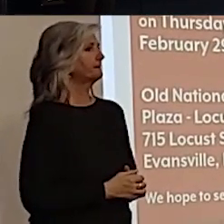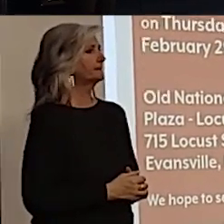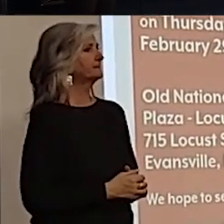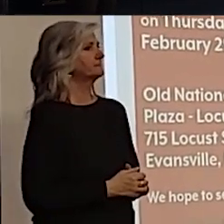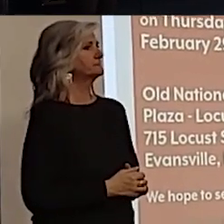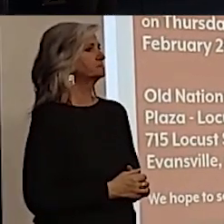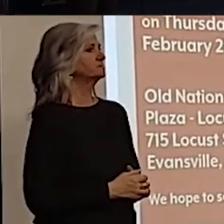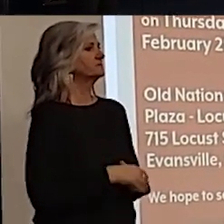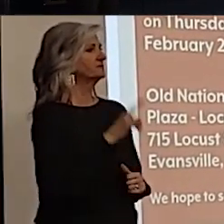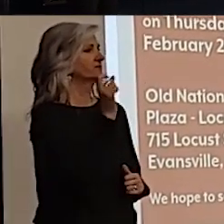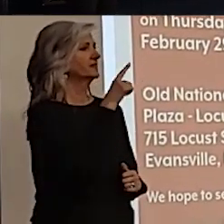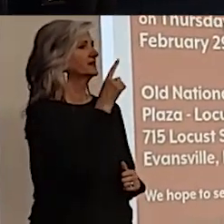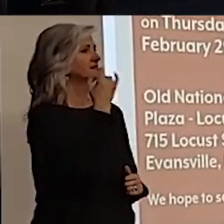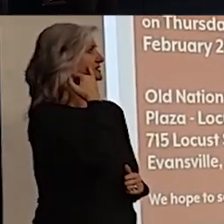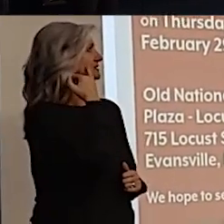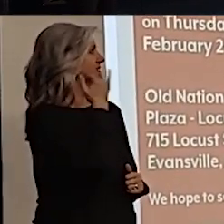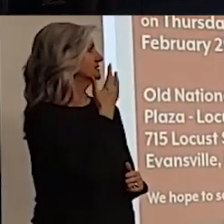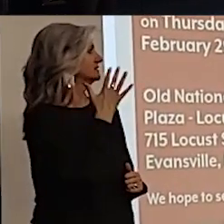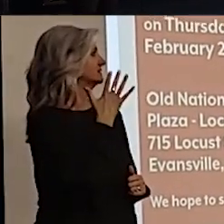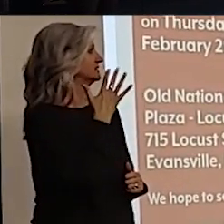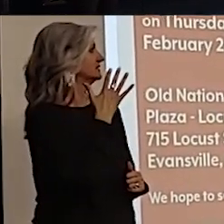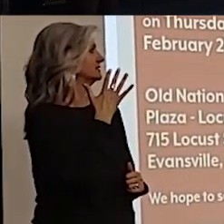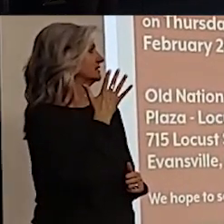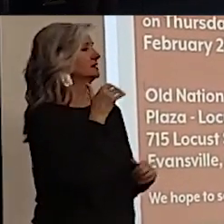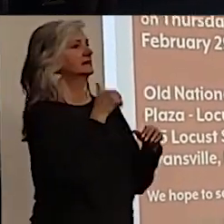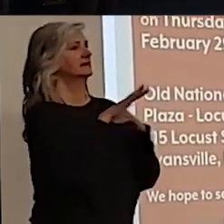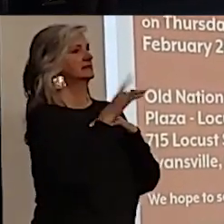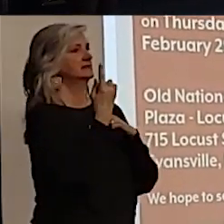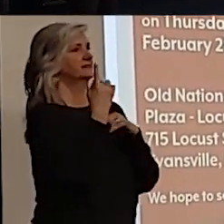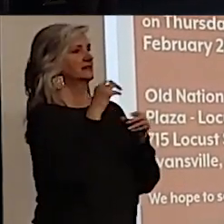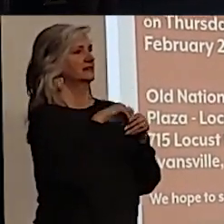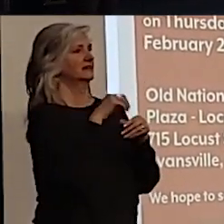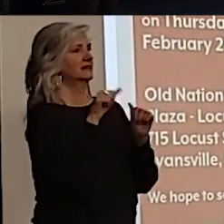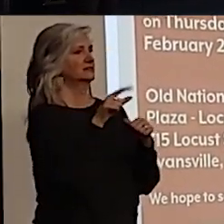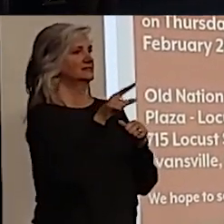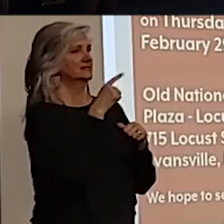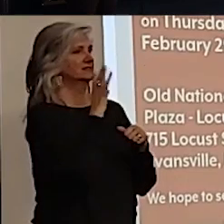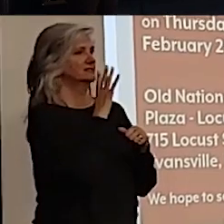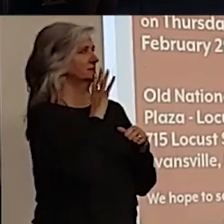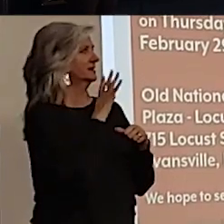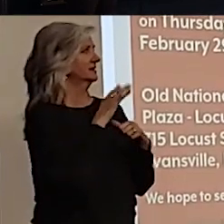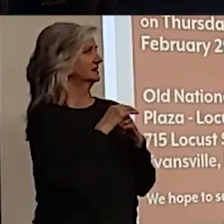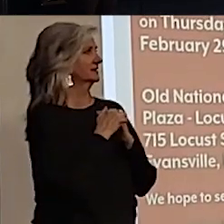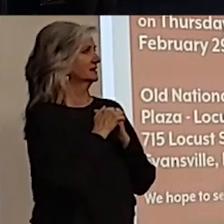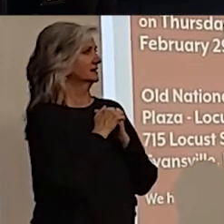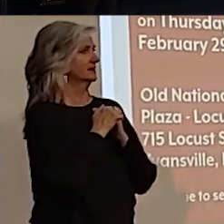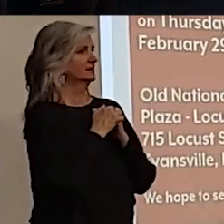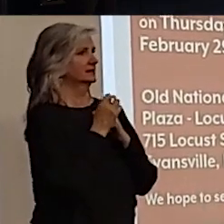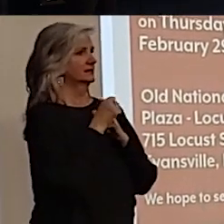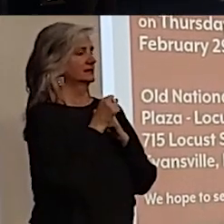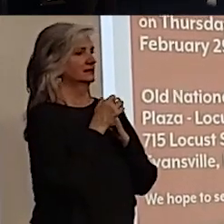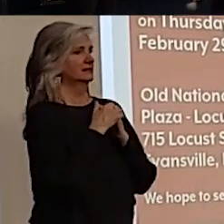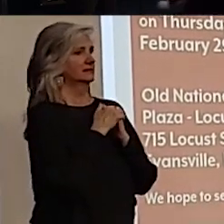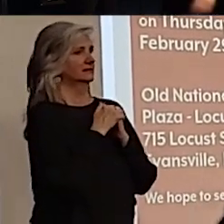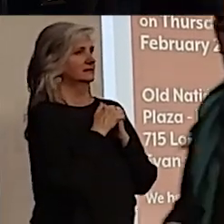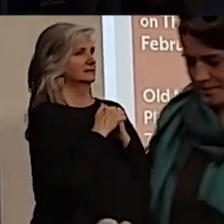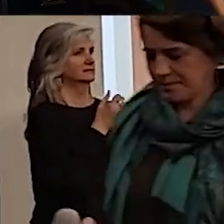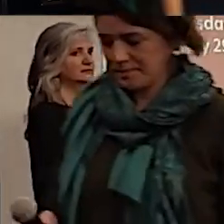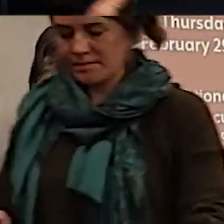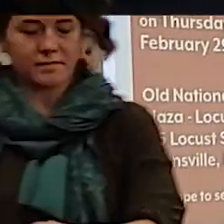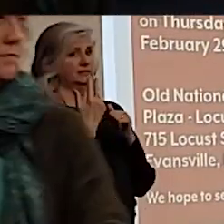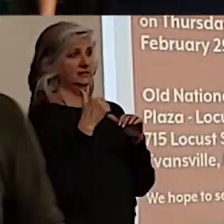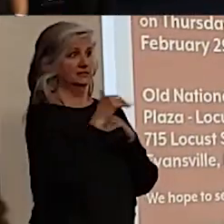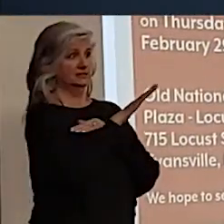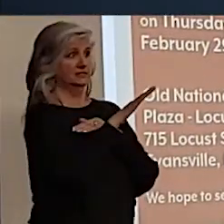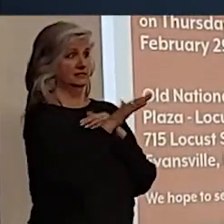I have a question. If you've already sent something in, can you still speak at the thing? Yes. If you sent two or three things in,